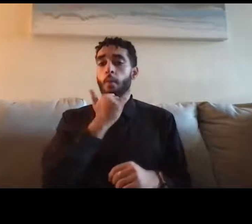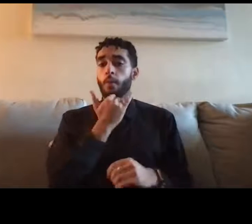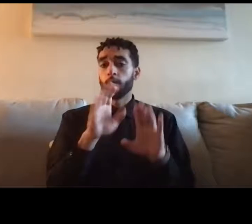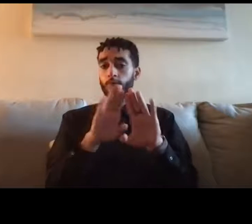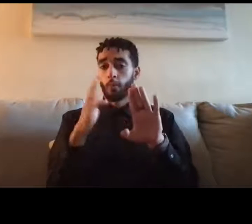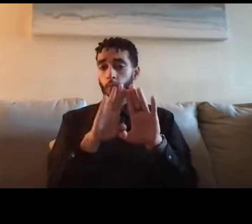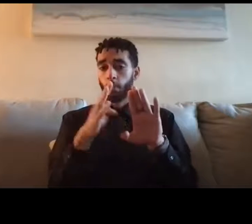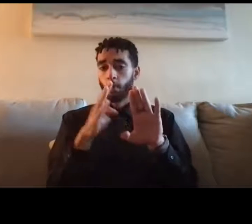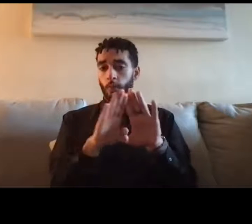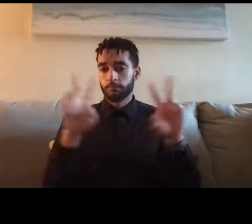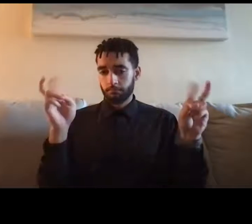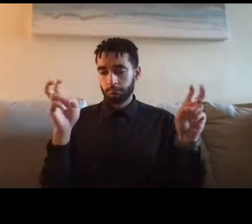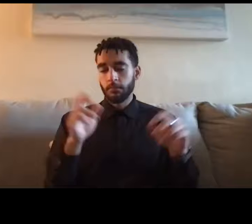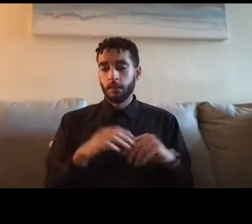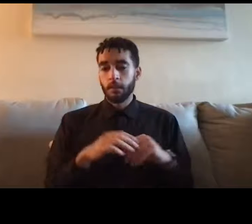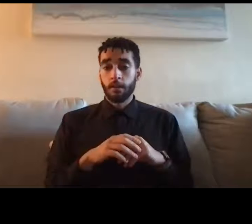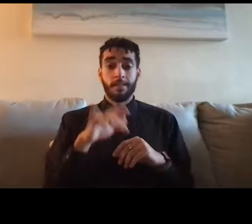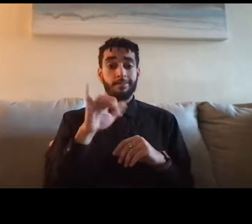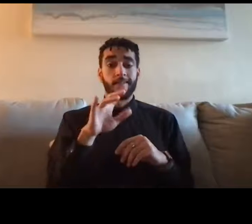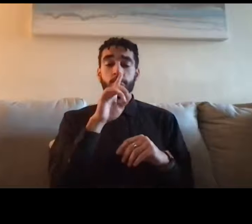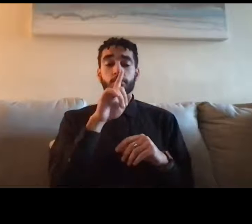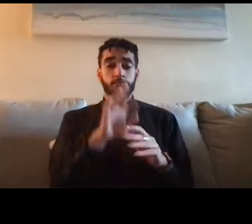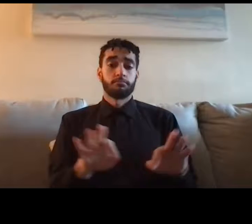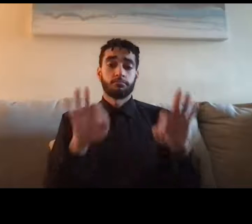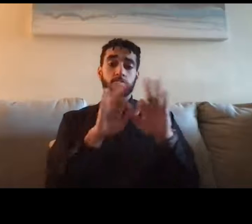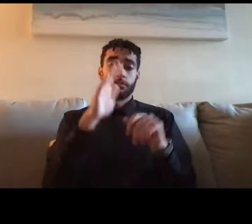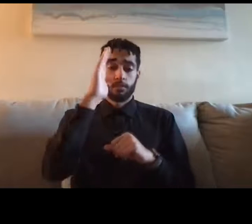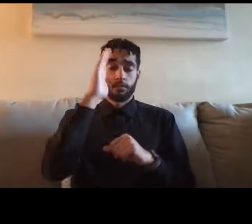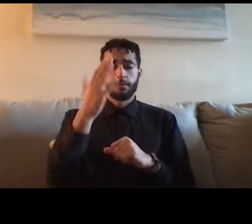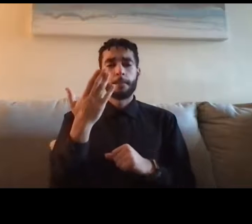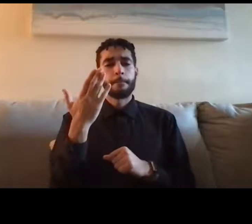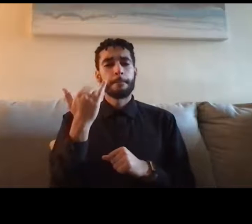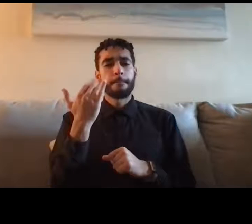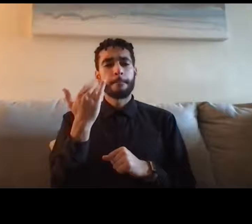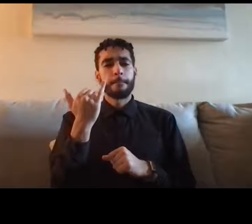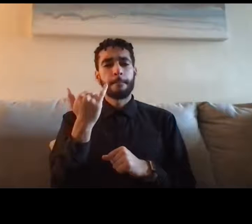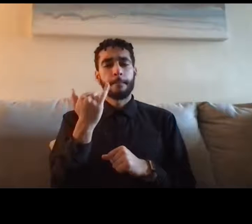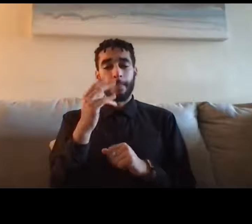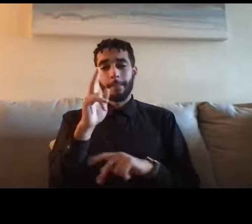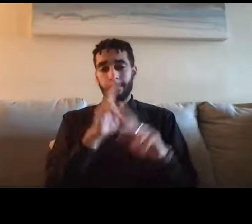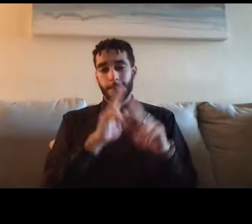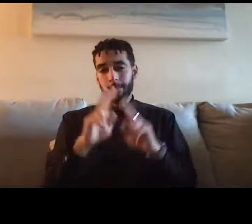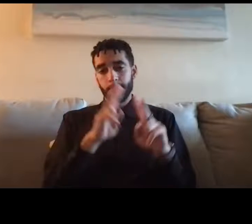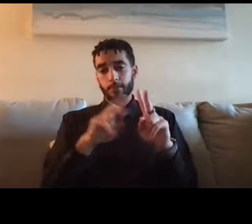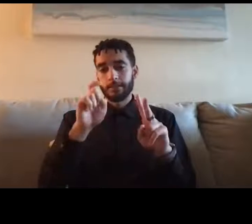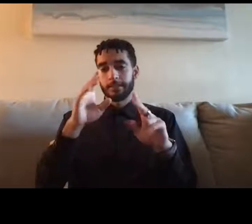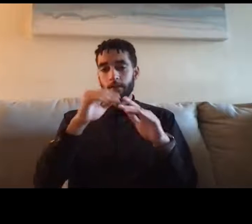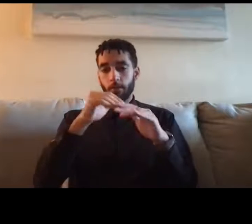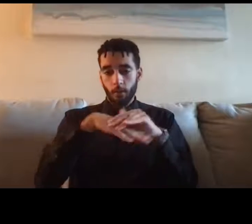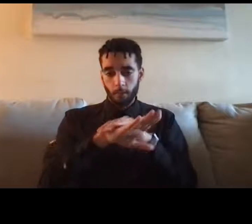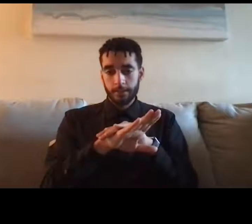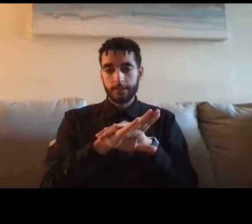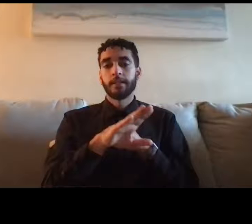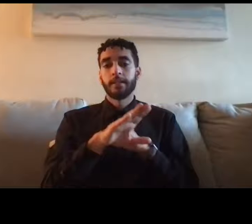be essential, because we need people to be able to enter the system of connecting to